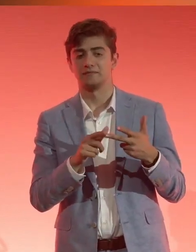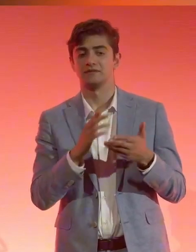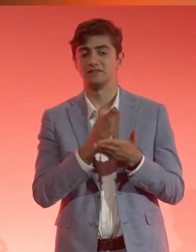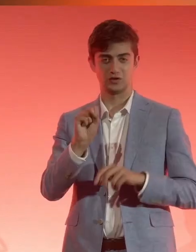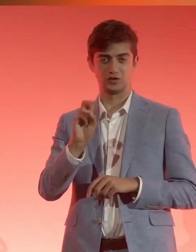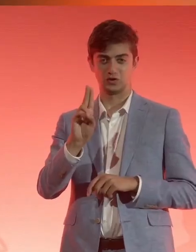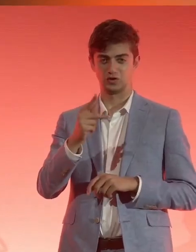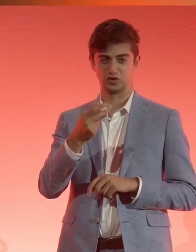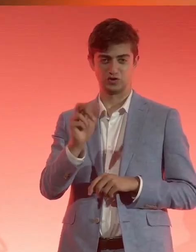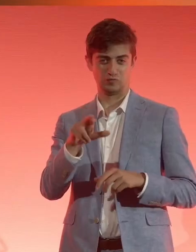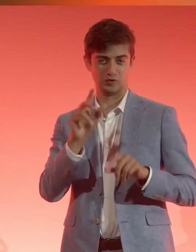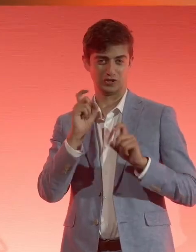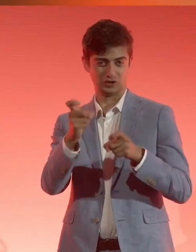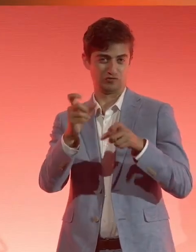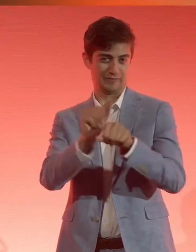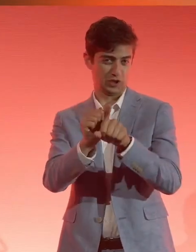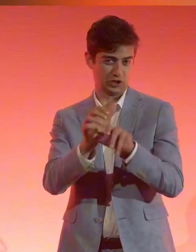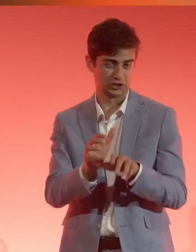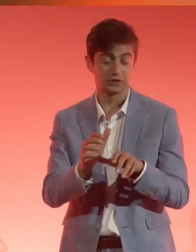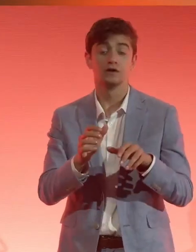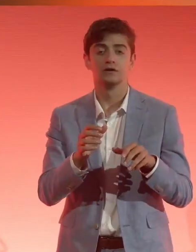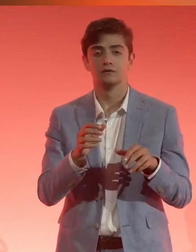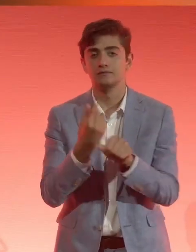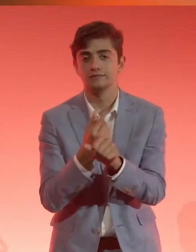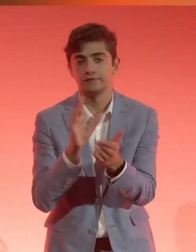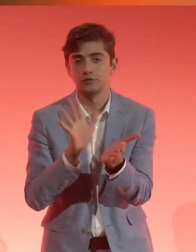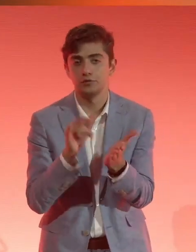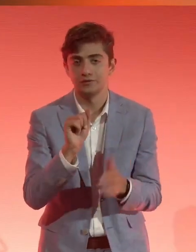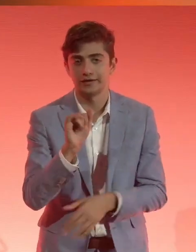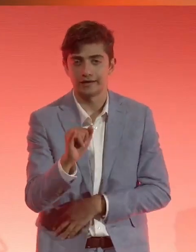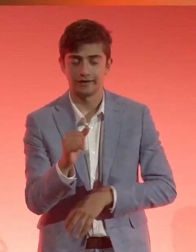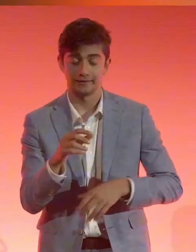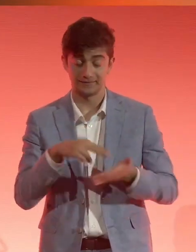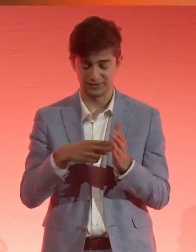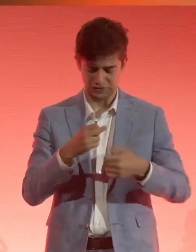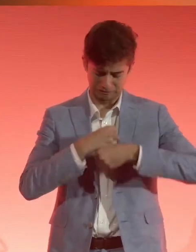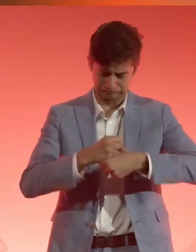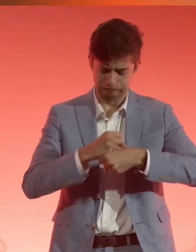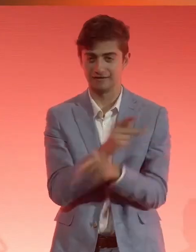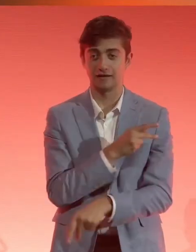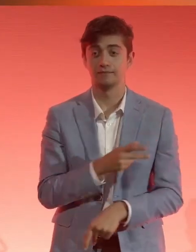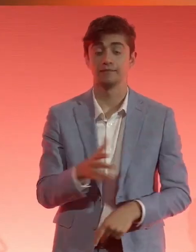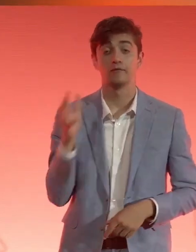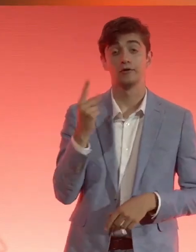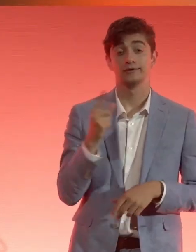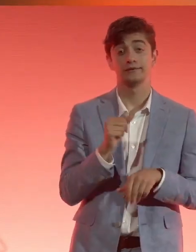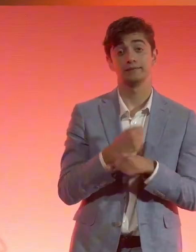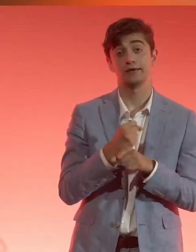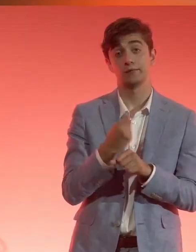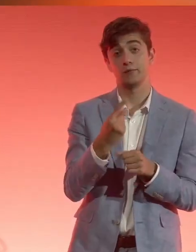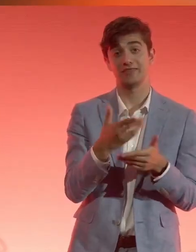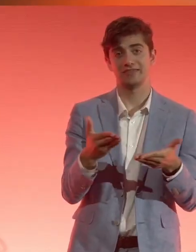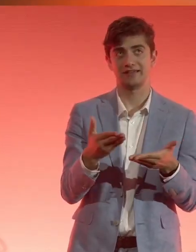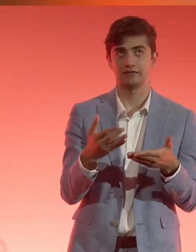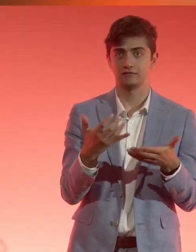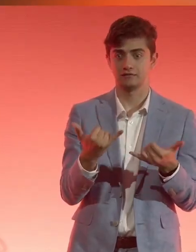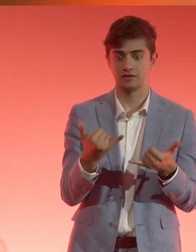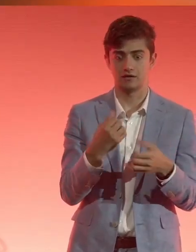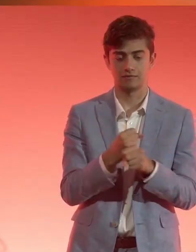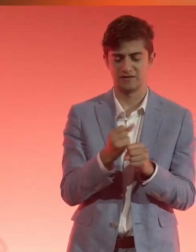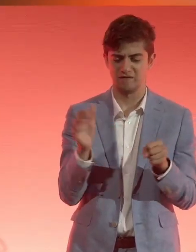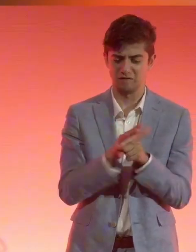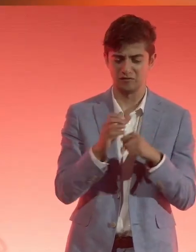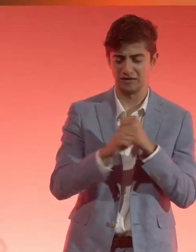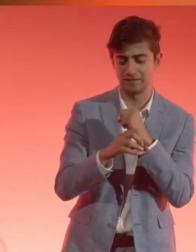their output. The marketer who used to create one asset, now creating an entire campaign. The sales rep calling more people in one